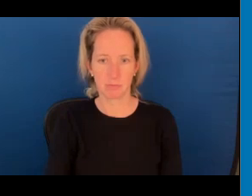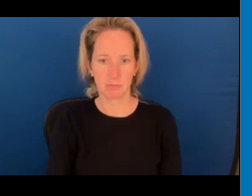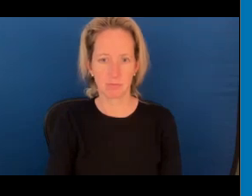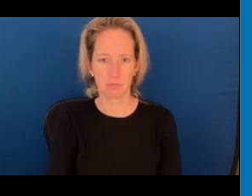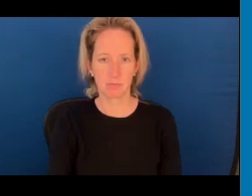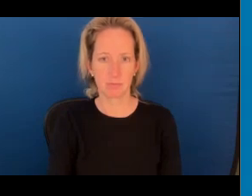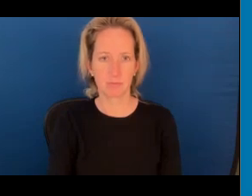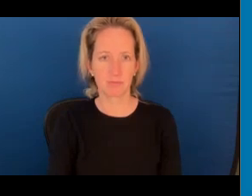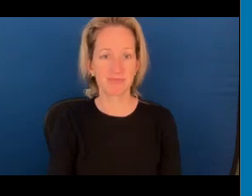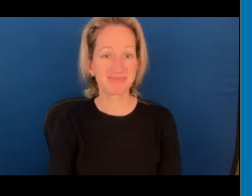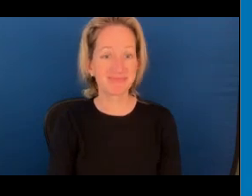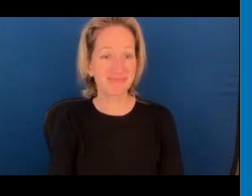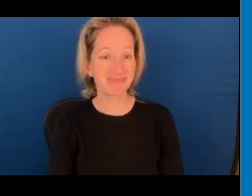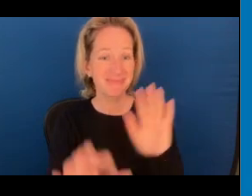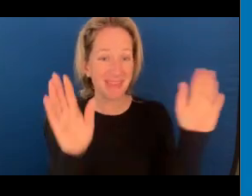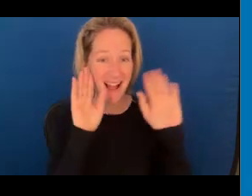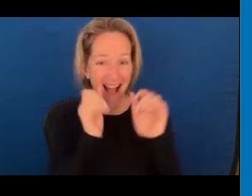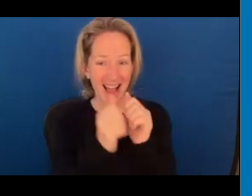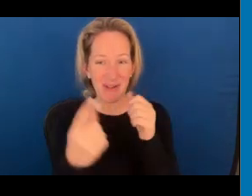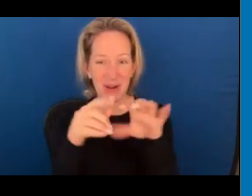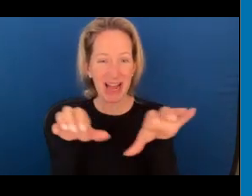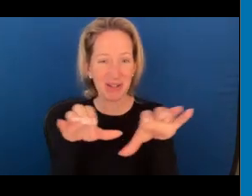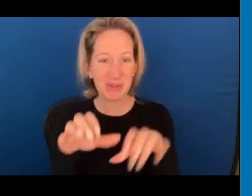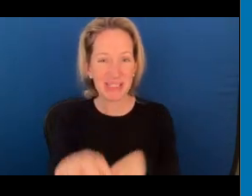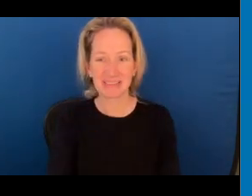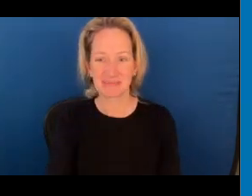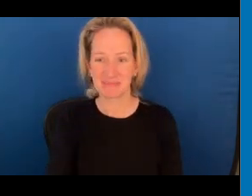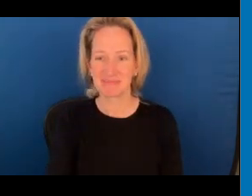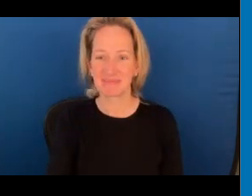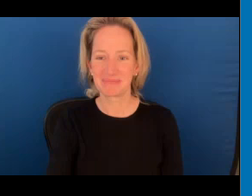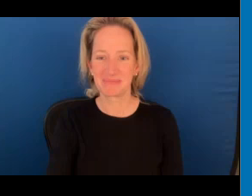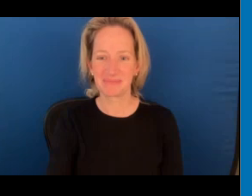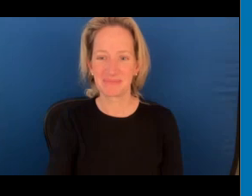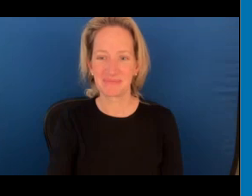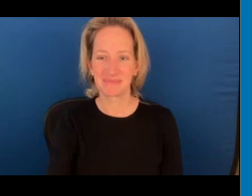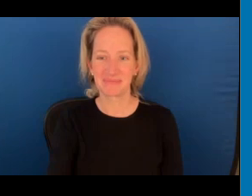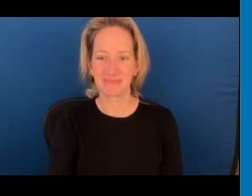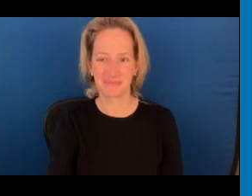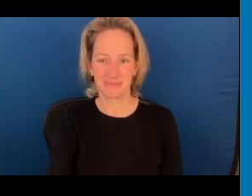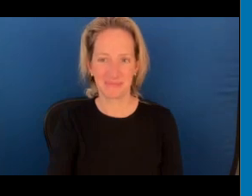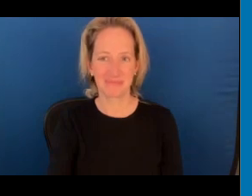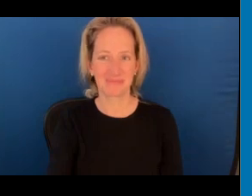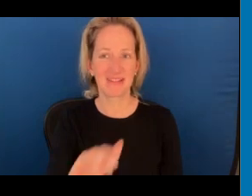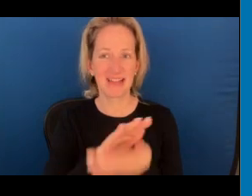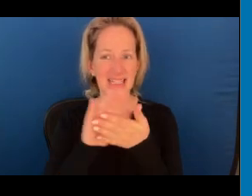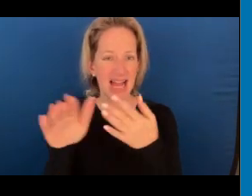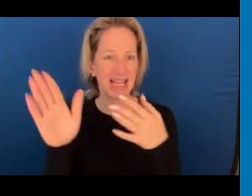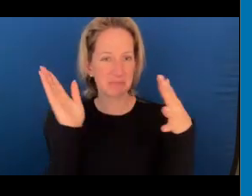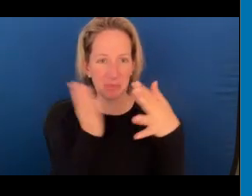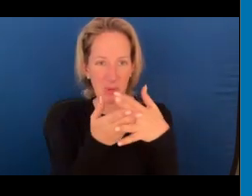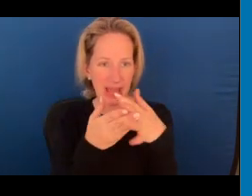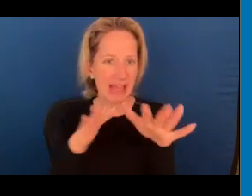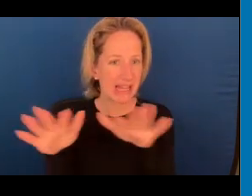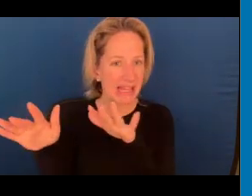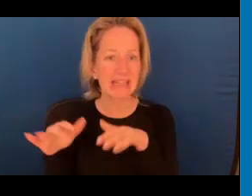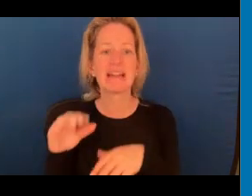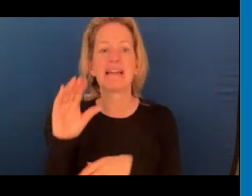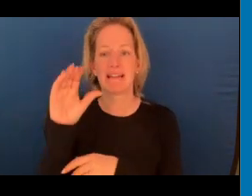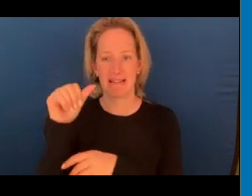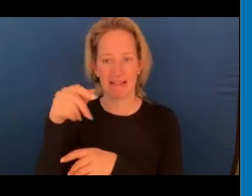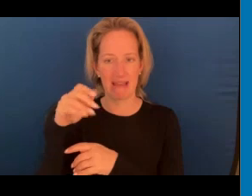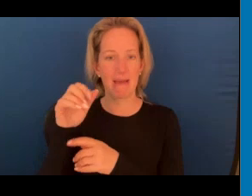Hey everybody, how we doing? Good. So Cape Cod Coalition to aid tourism businesses. I